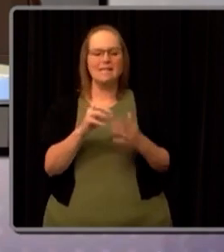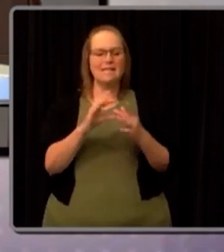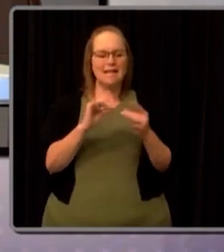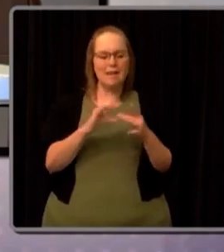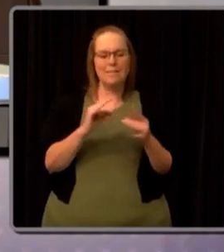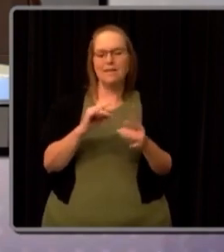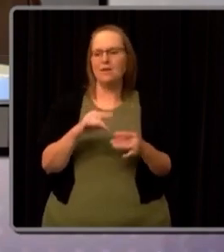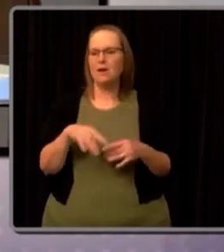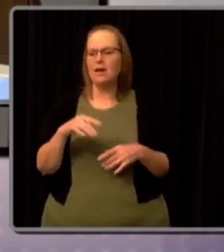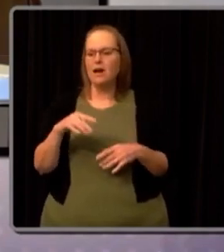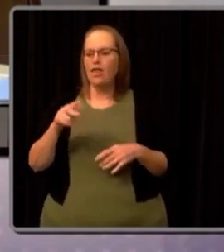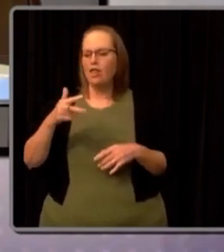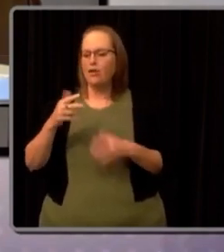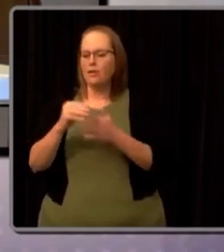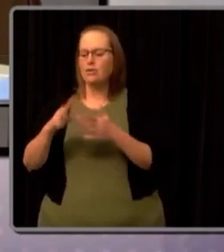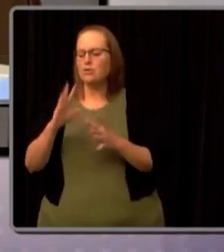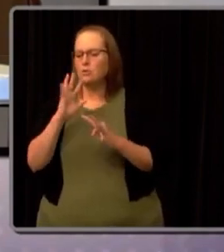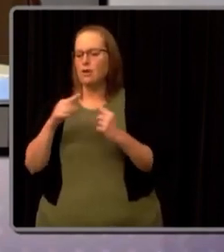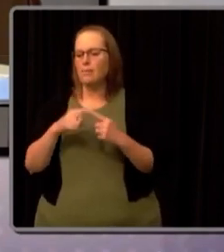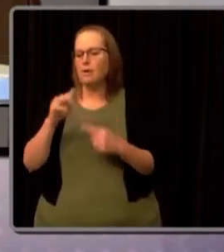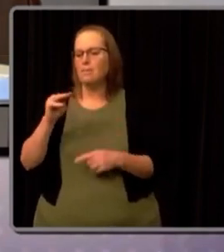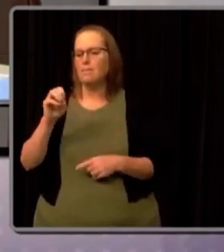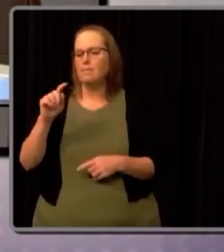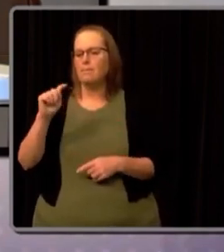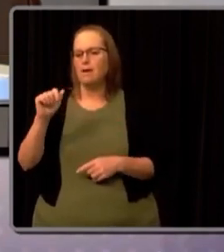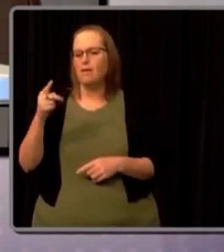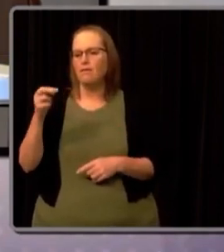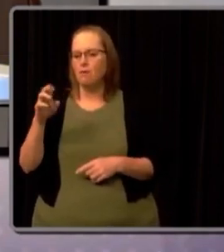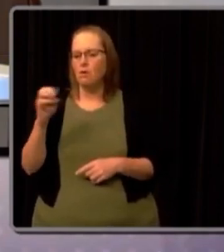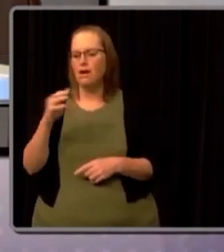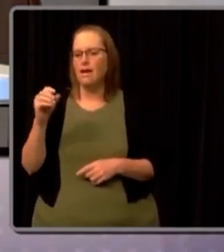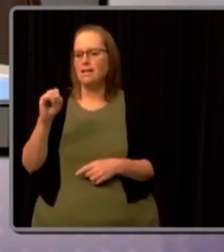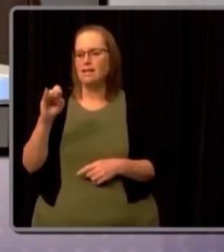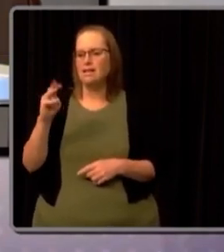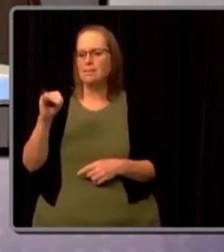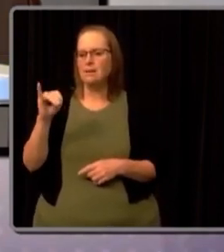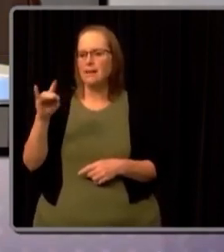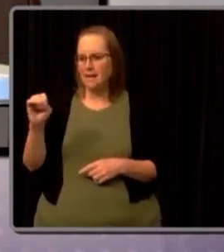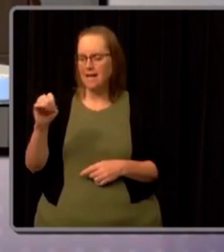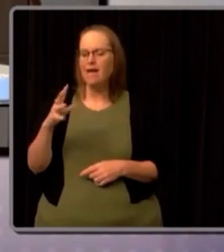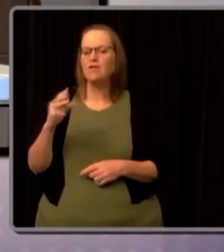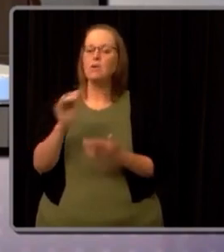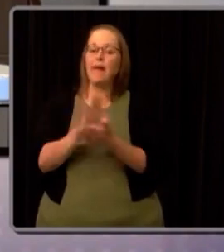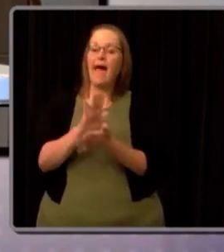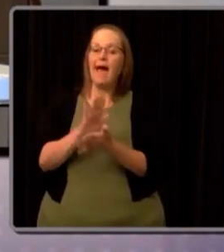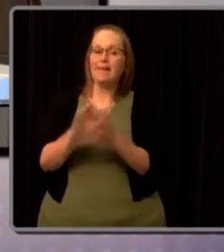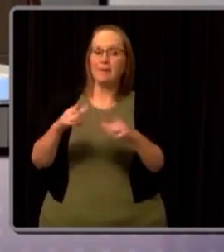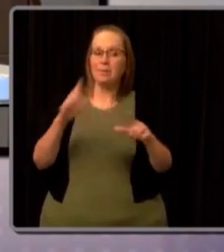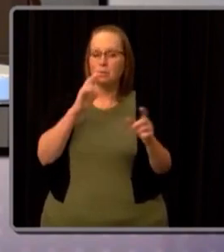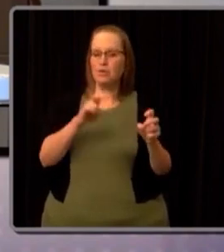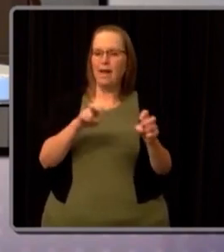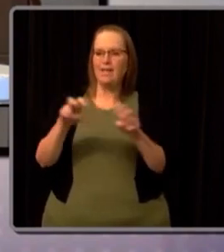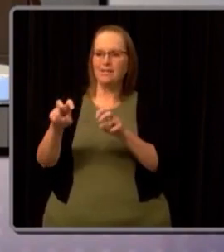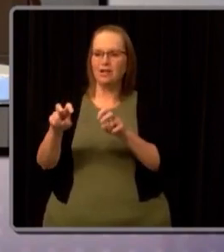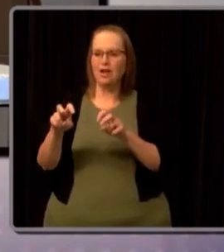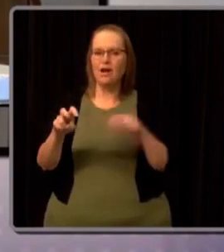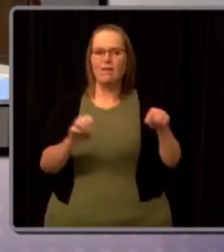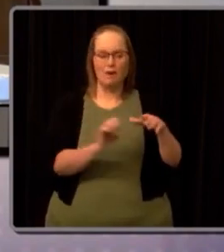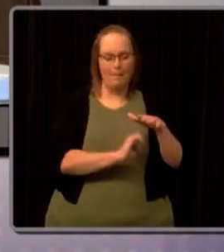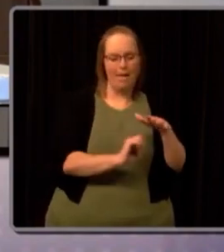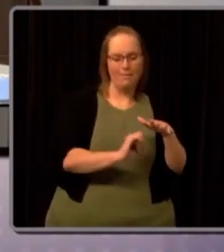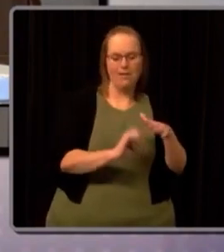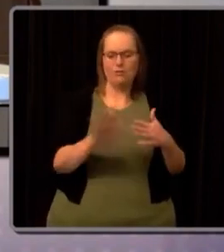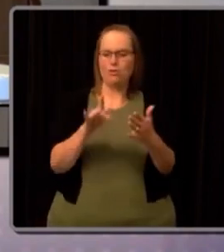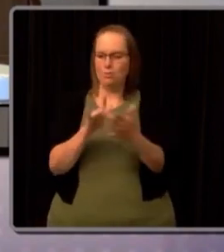about metaphors and similes. So the academic language that will transfer with them as they move from elementary to middle and high